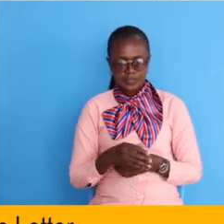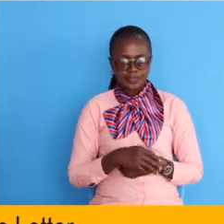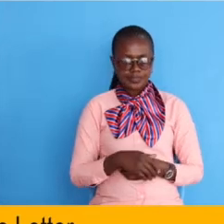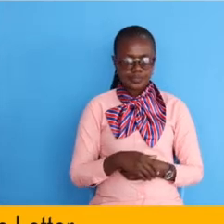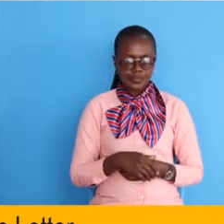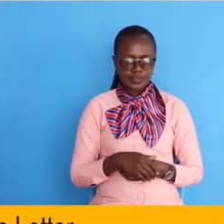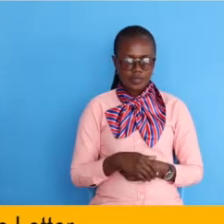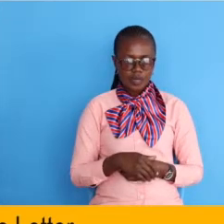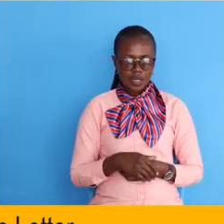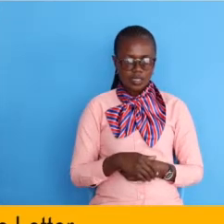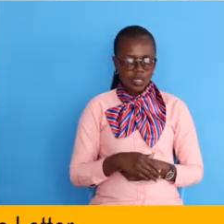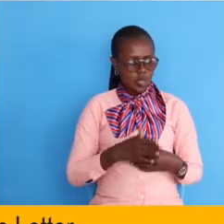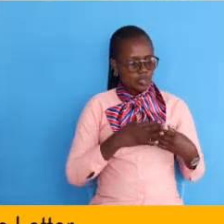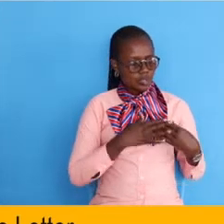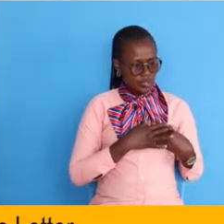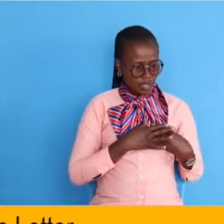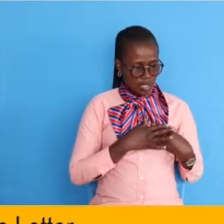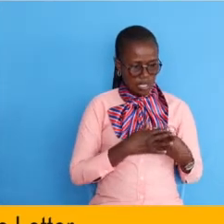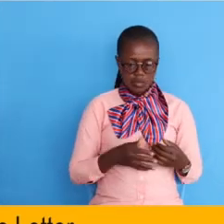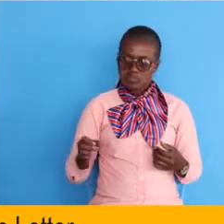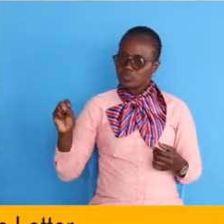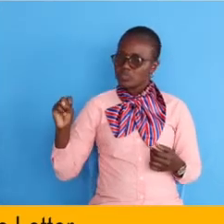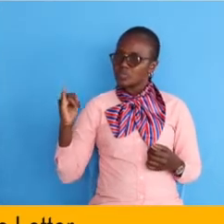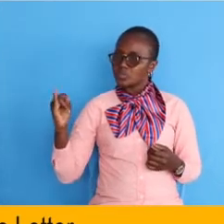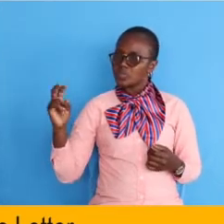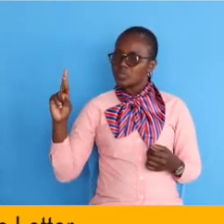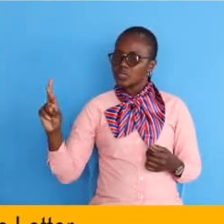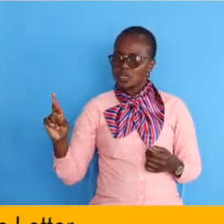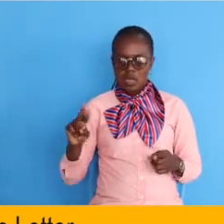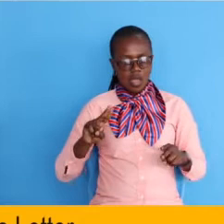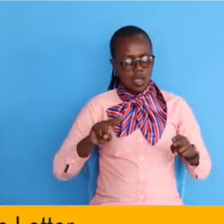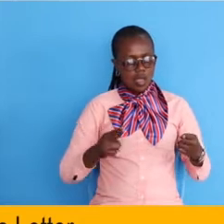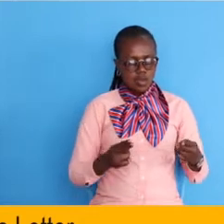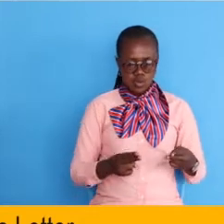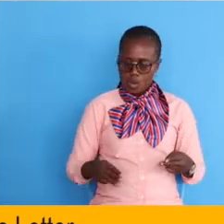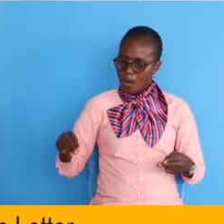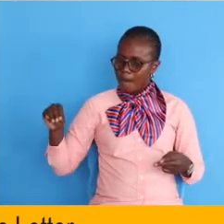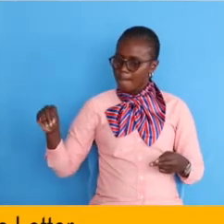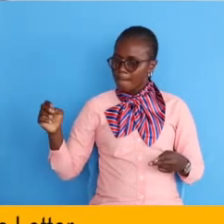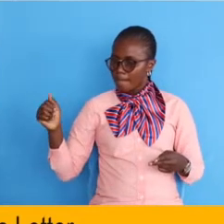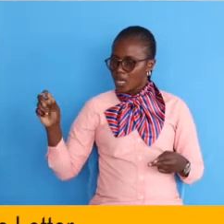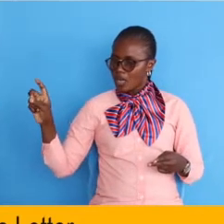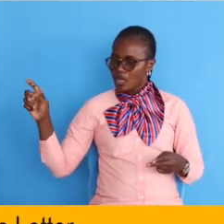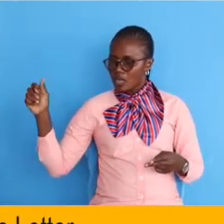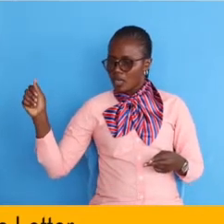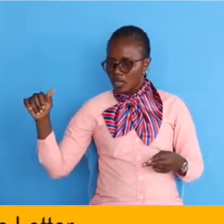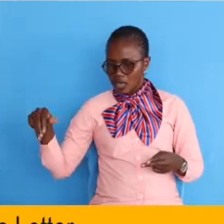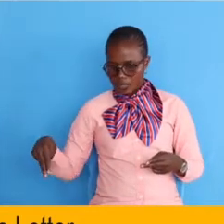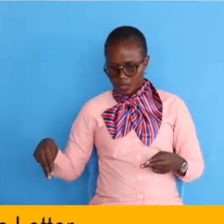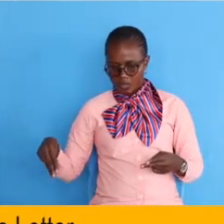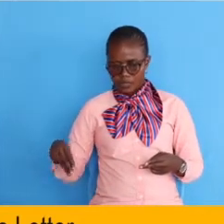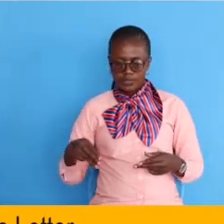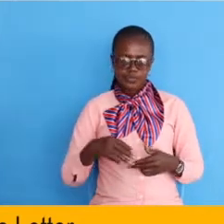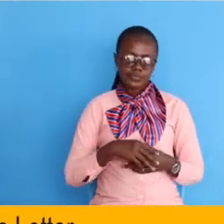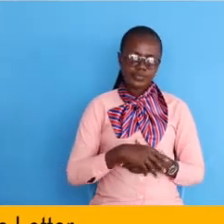Dear sir, stroke madam. And as they used to know each other, and the letter is directed to Chuma,